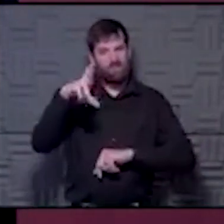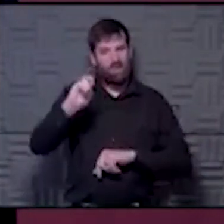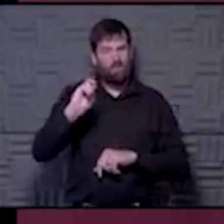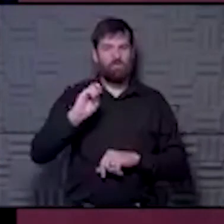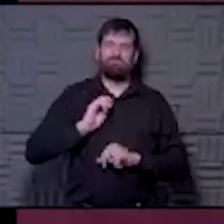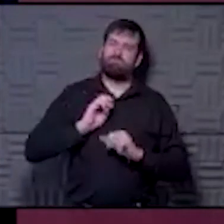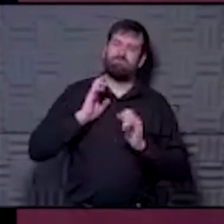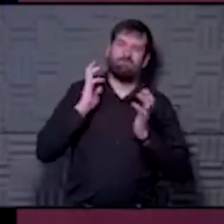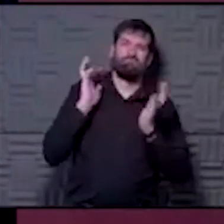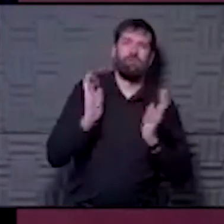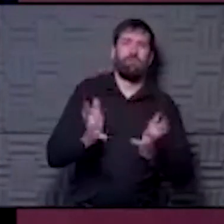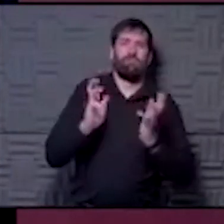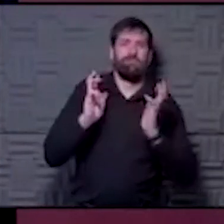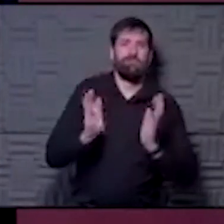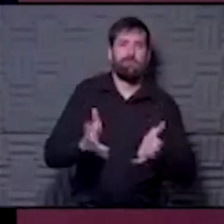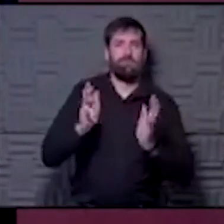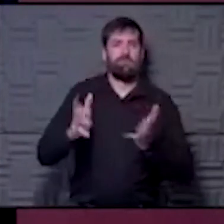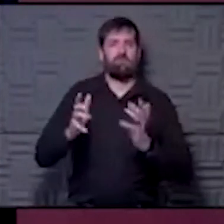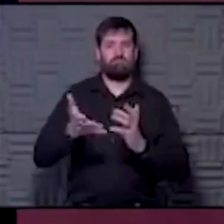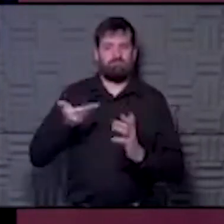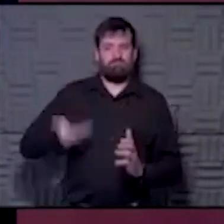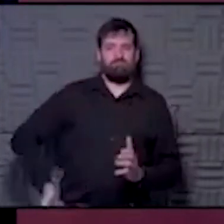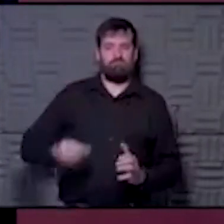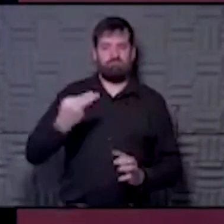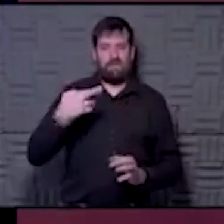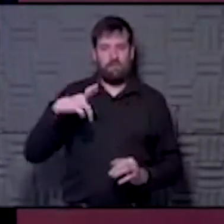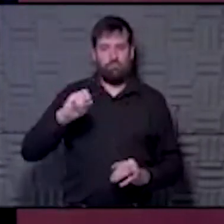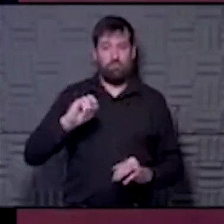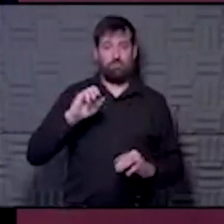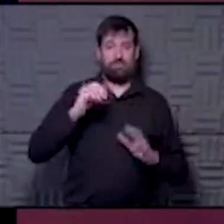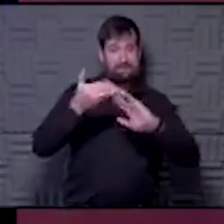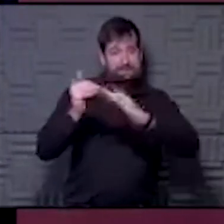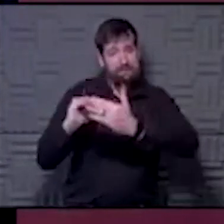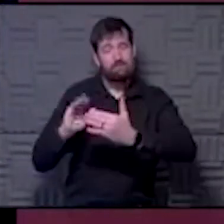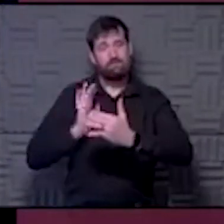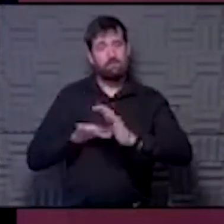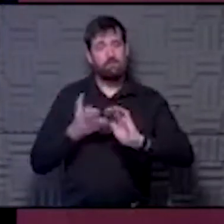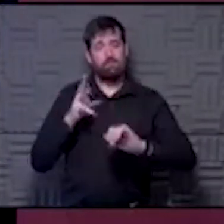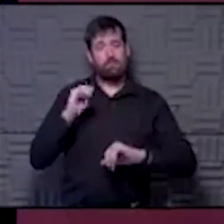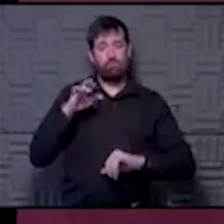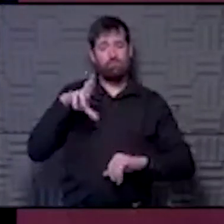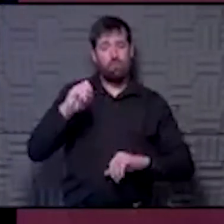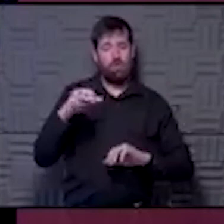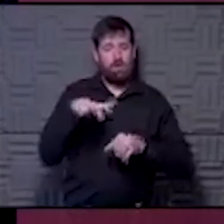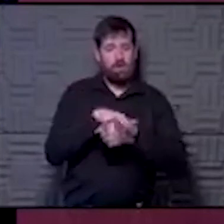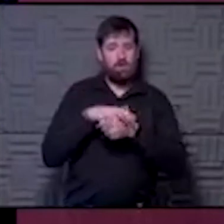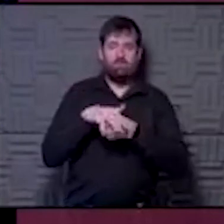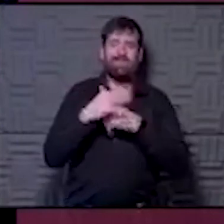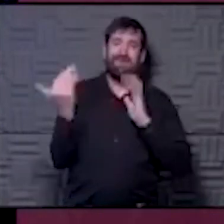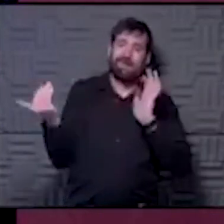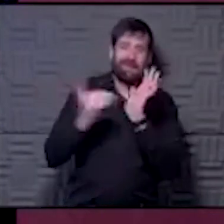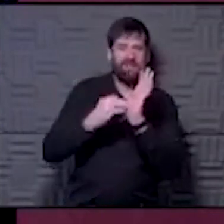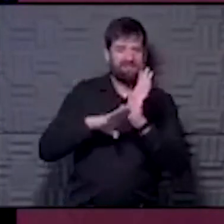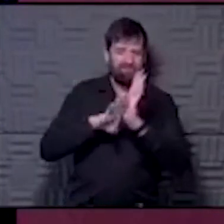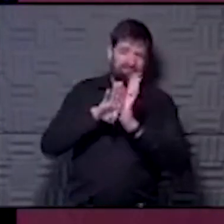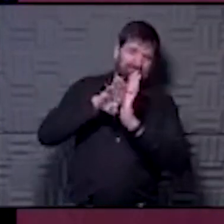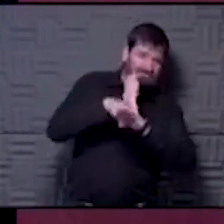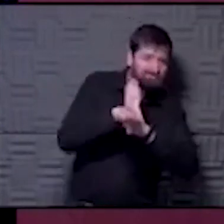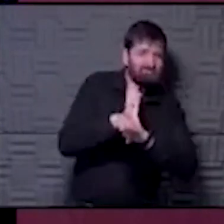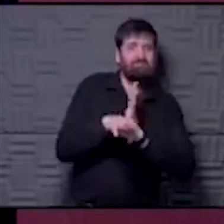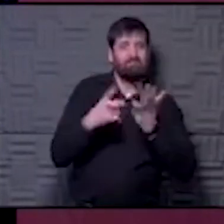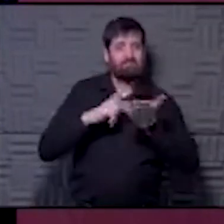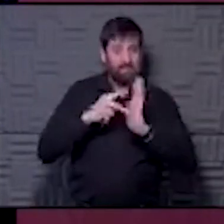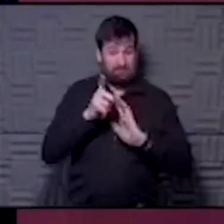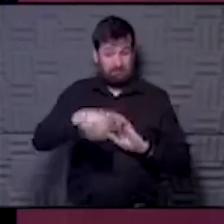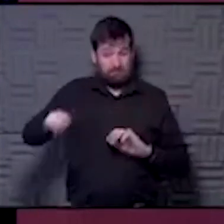talked a lot about being a hero, and I think our city and our metro region have demonstrated the ability again to bend the curve. That makes everybody who's